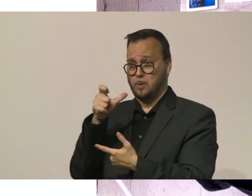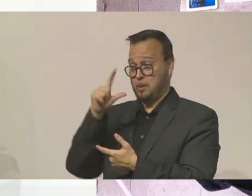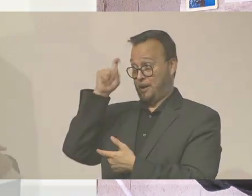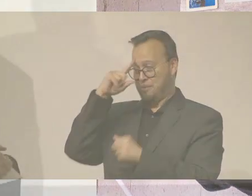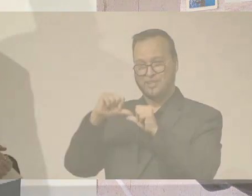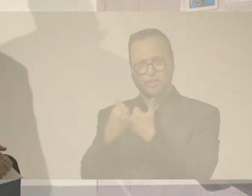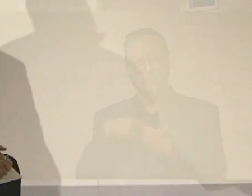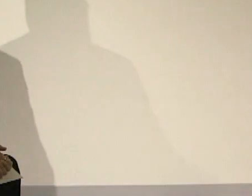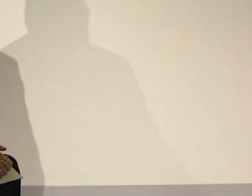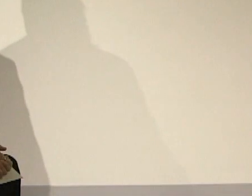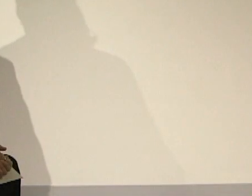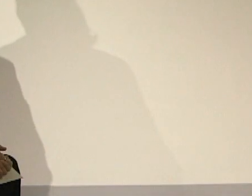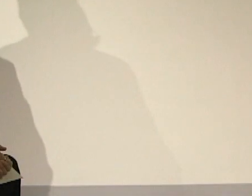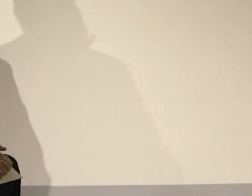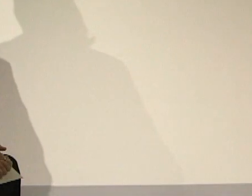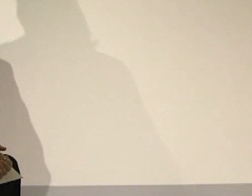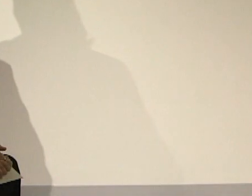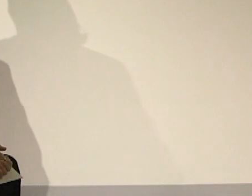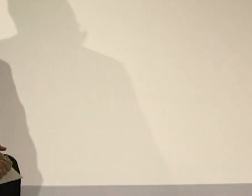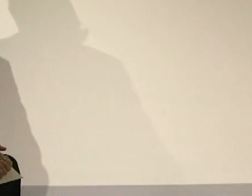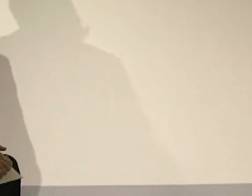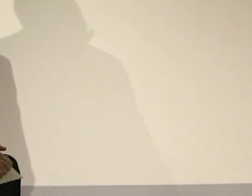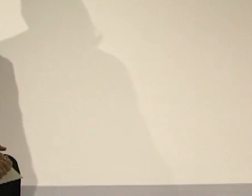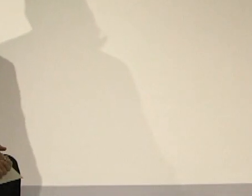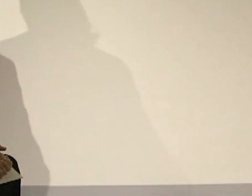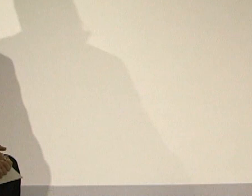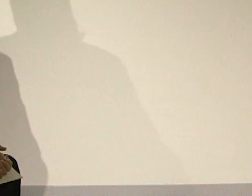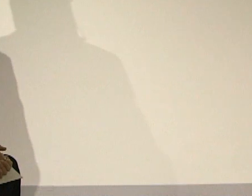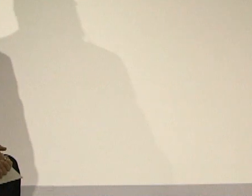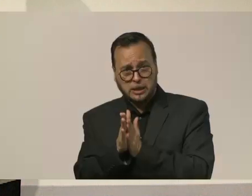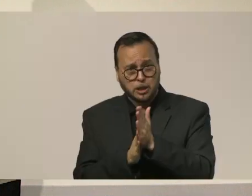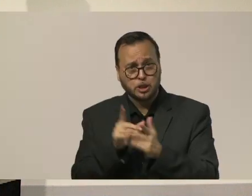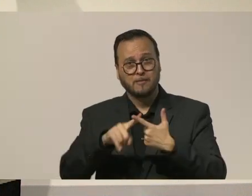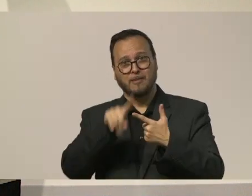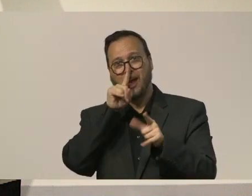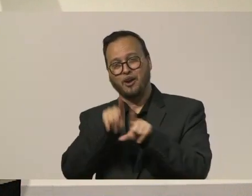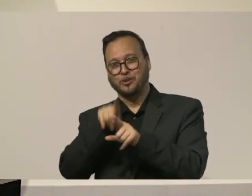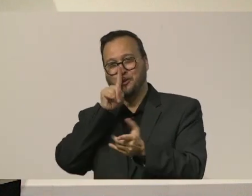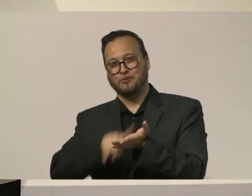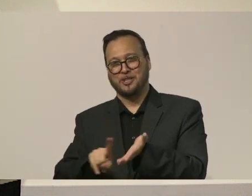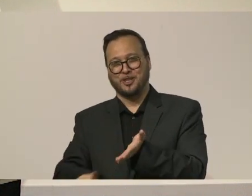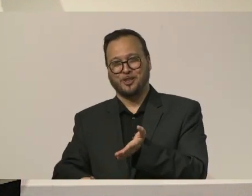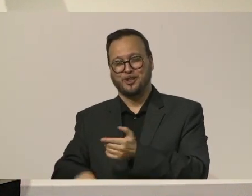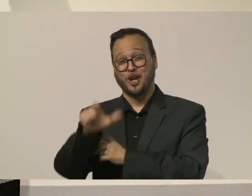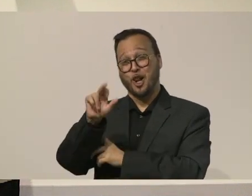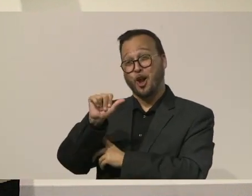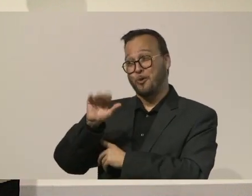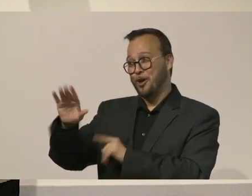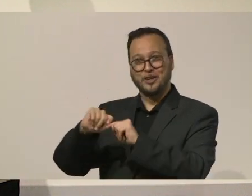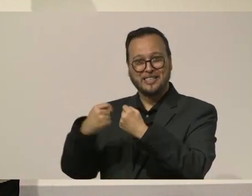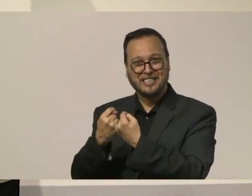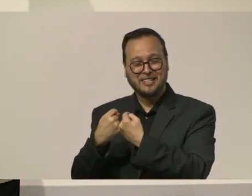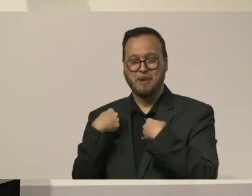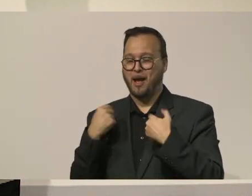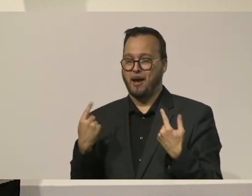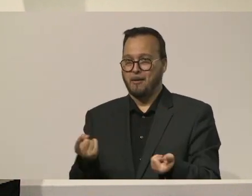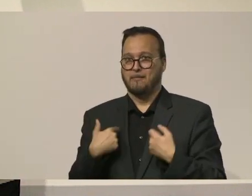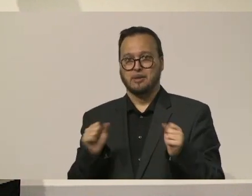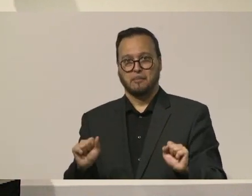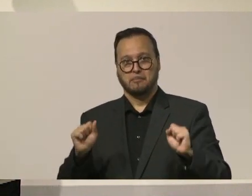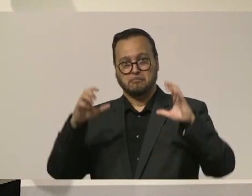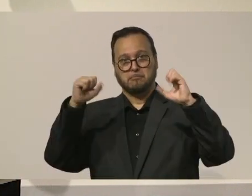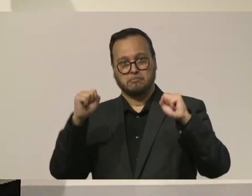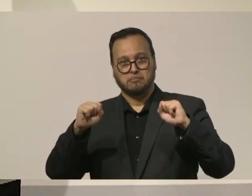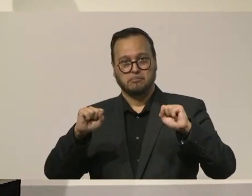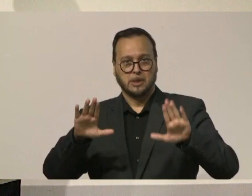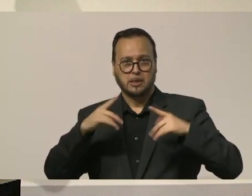and staff in search of funding for special programs, initiatives, and research. Laura and her team have had some incredible success